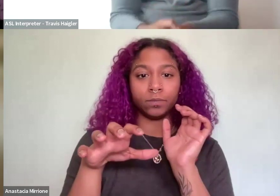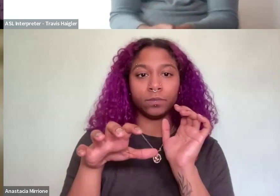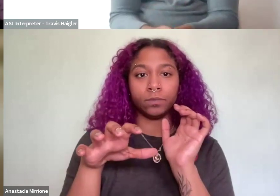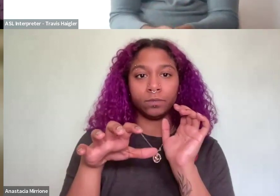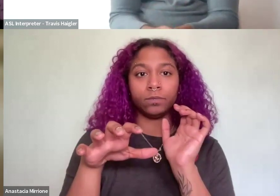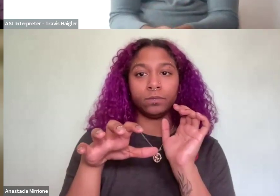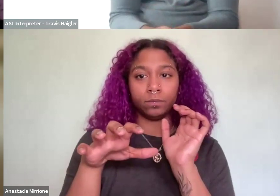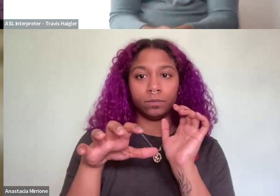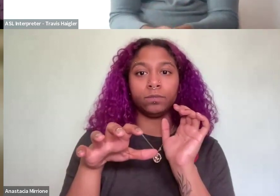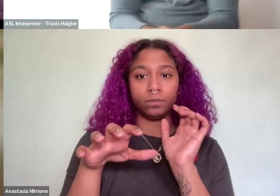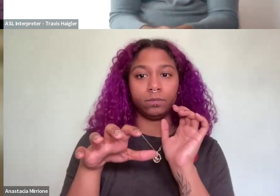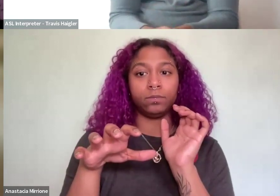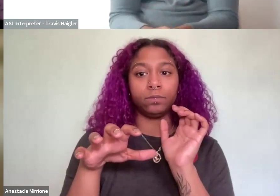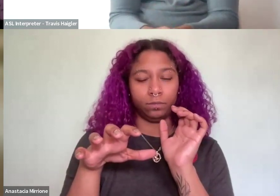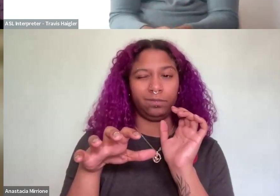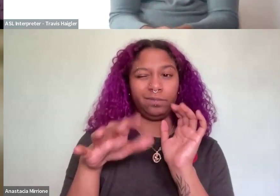is a book